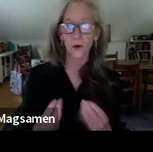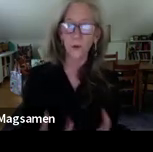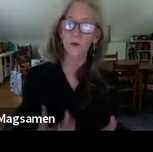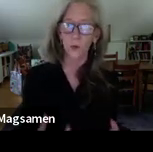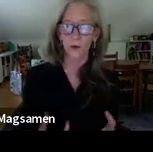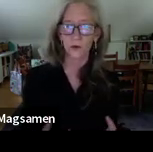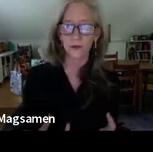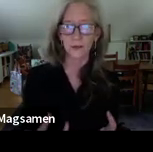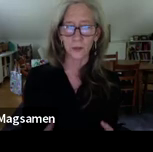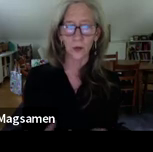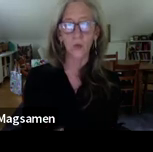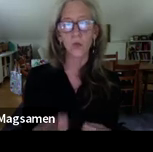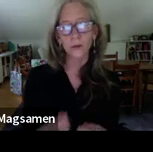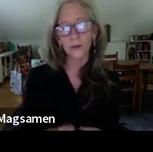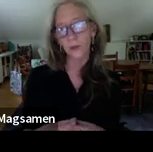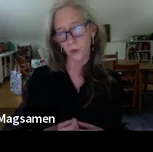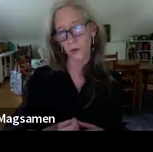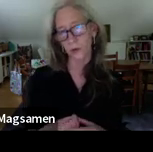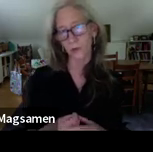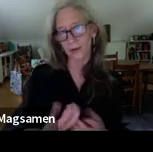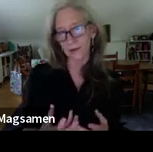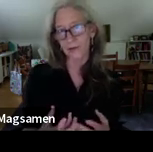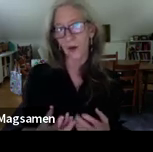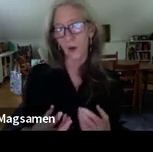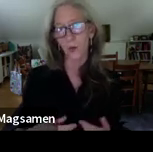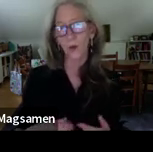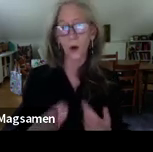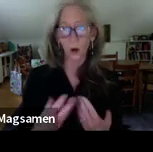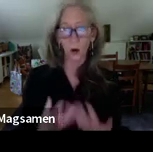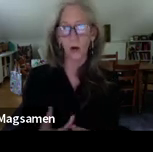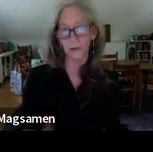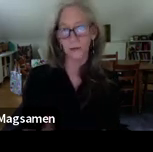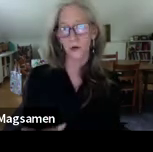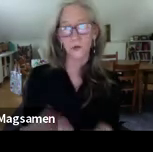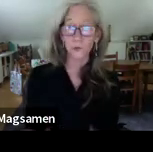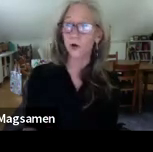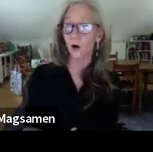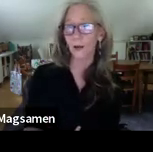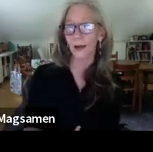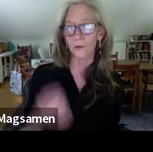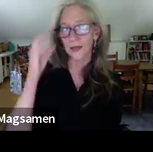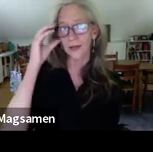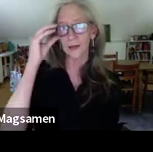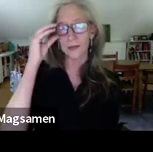And so the default mode network turns out to be a really important place where we all need to go. So it's a real call out for taking